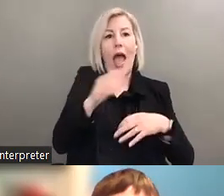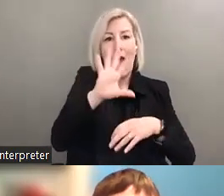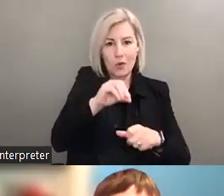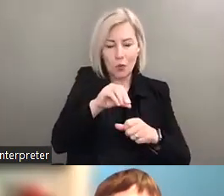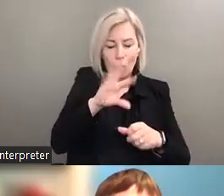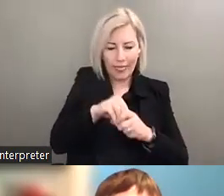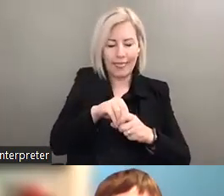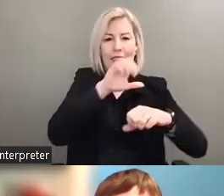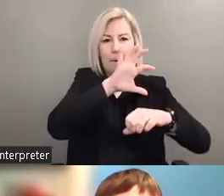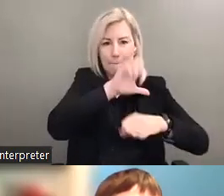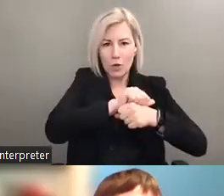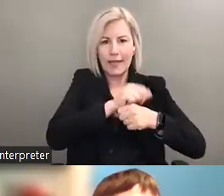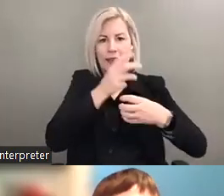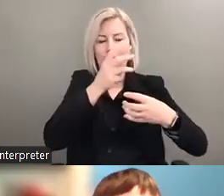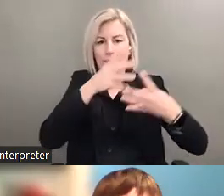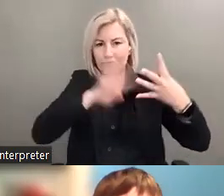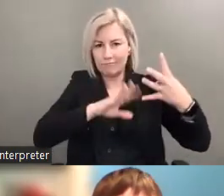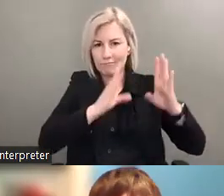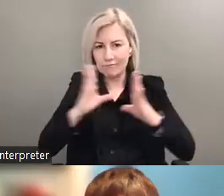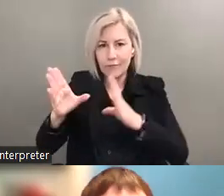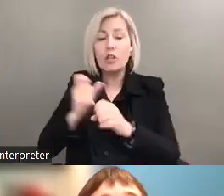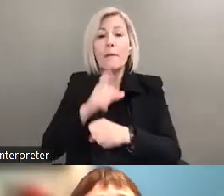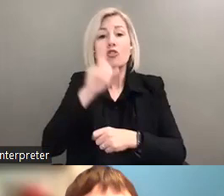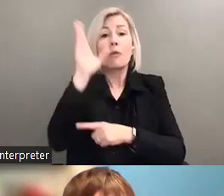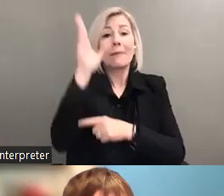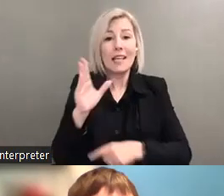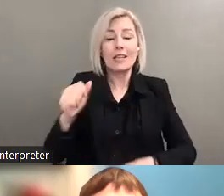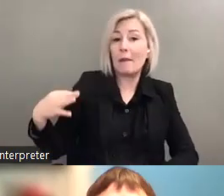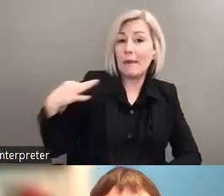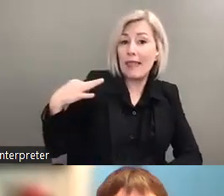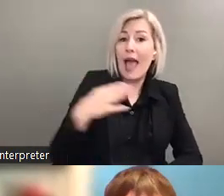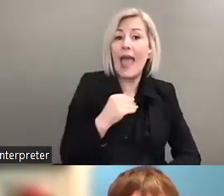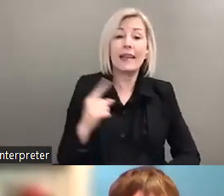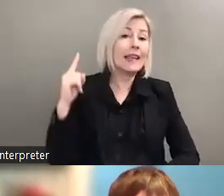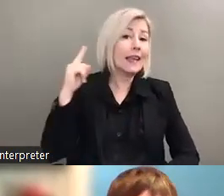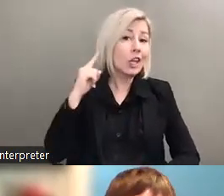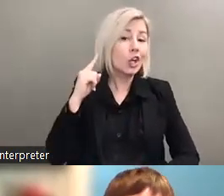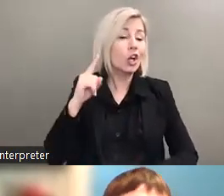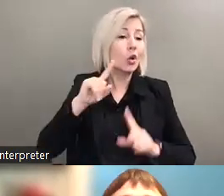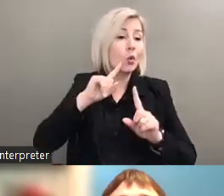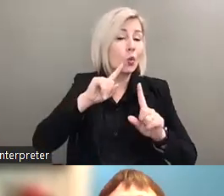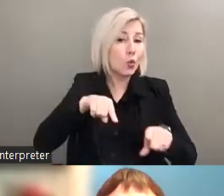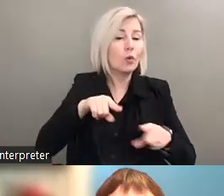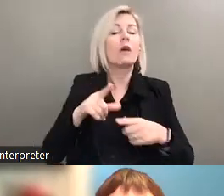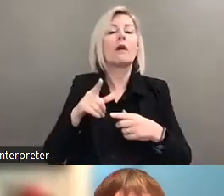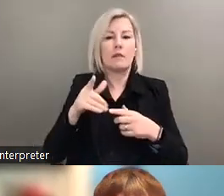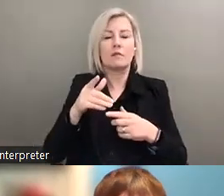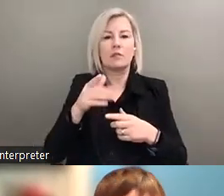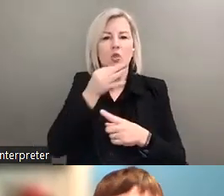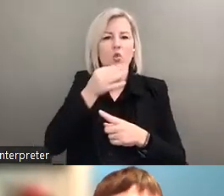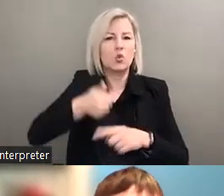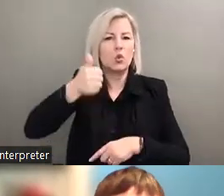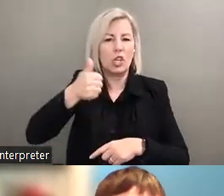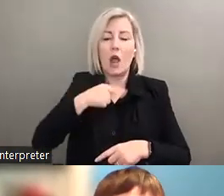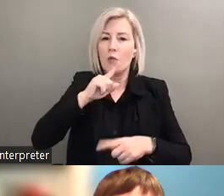in order to make sure that presenters can apply and hear back about funding sooner. I really welcome your